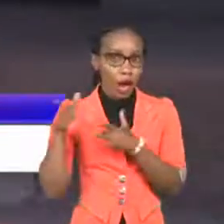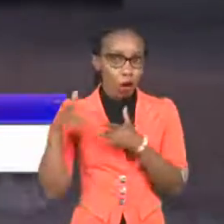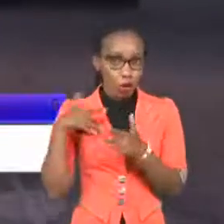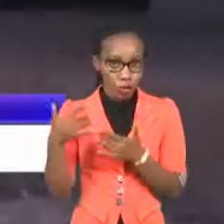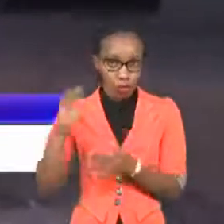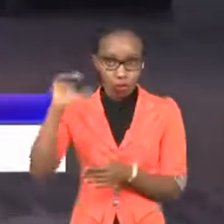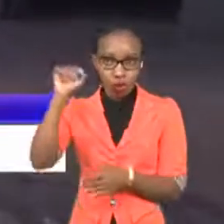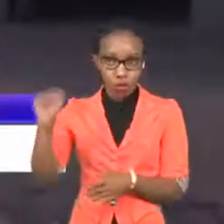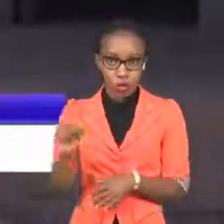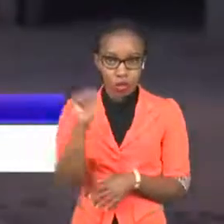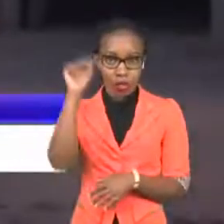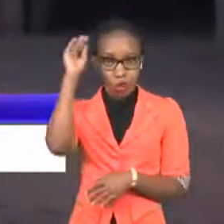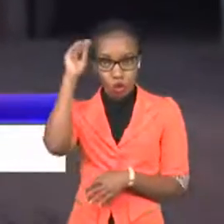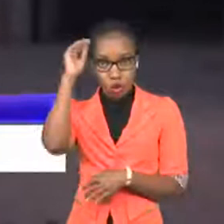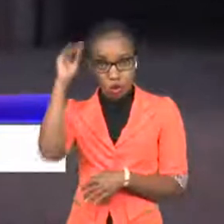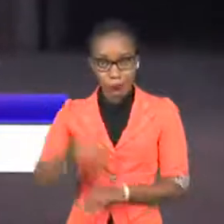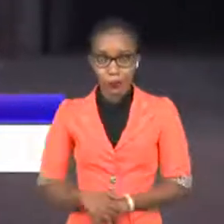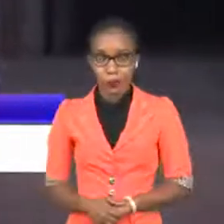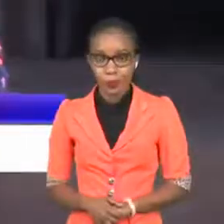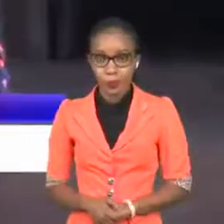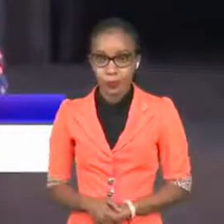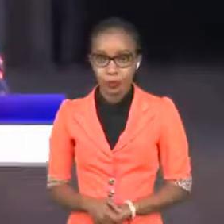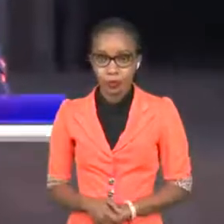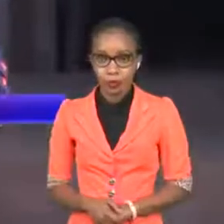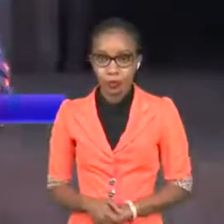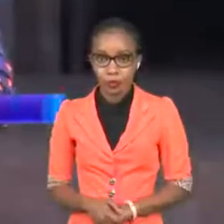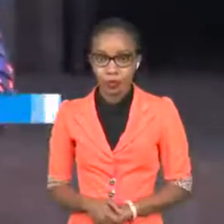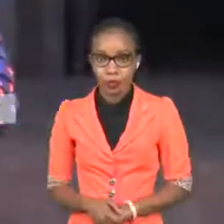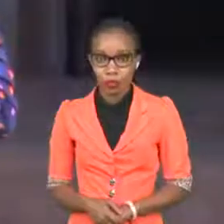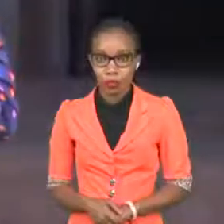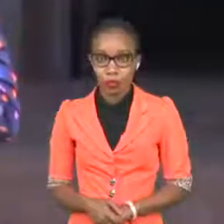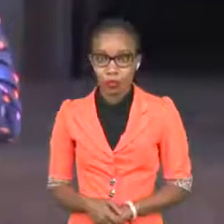Professor George Magoha. Namkana Samuel, Switch TV, Nairobi.